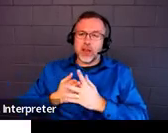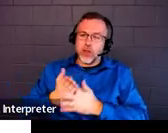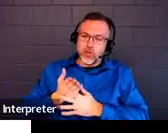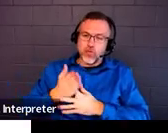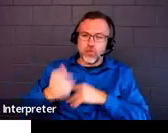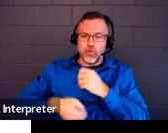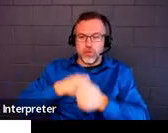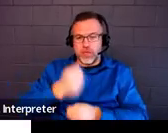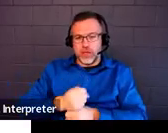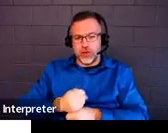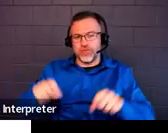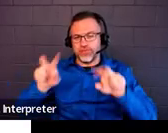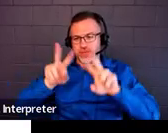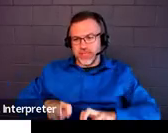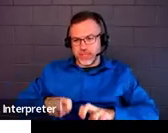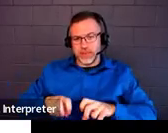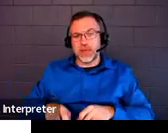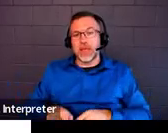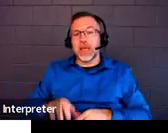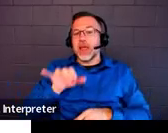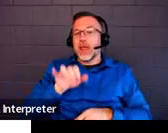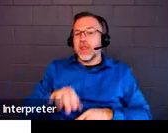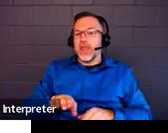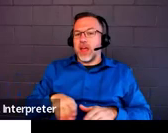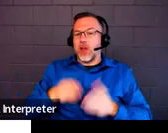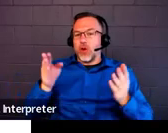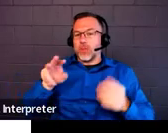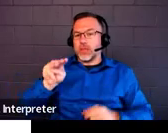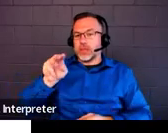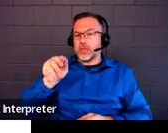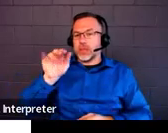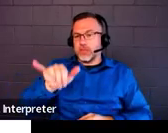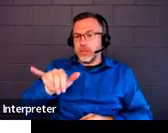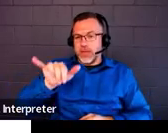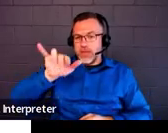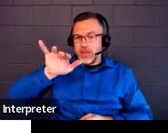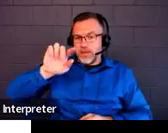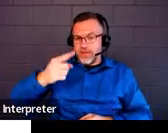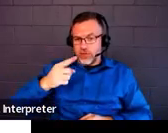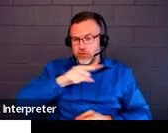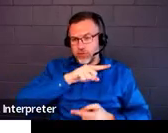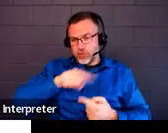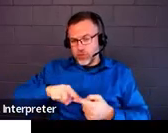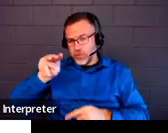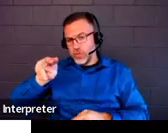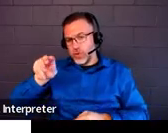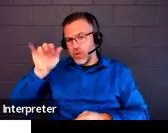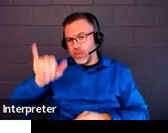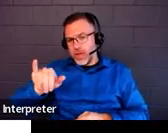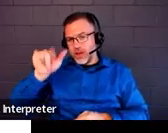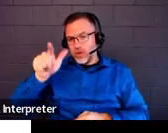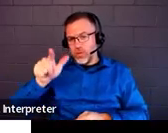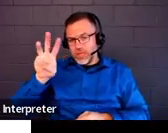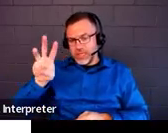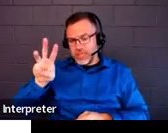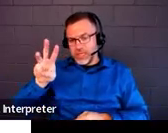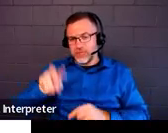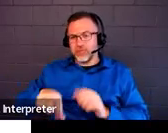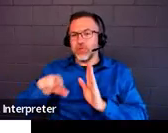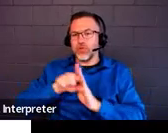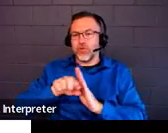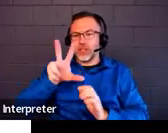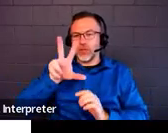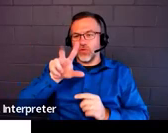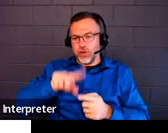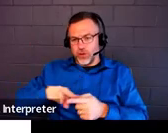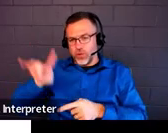assessment. That window starts 5/1 and goes until 5/26. And that is grades 3 to 8 in the second